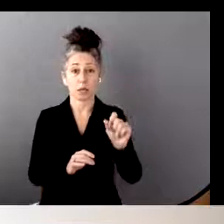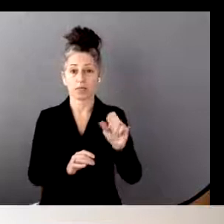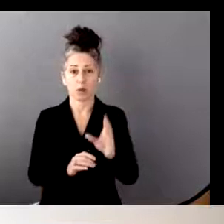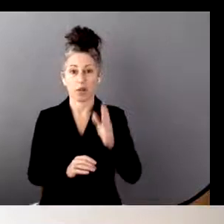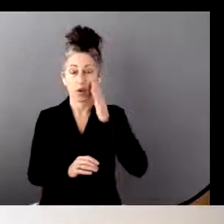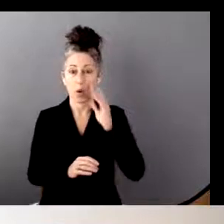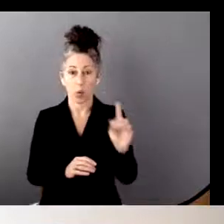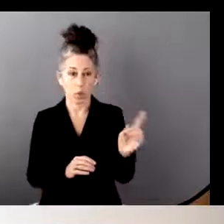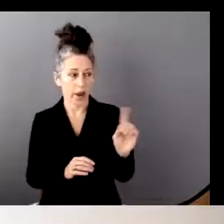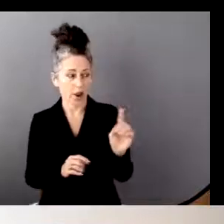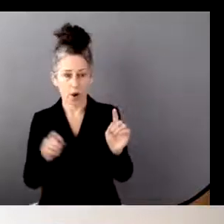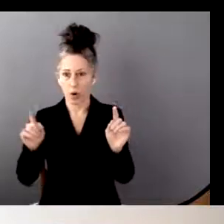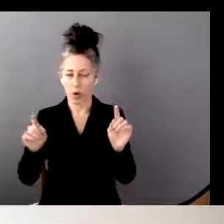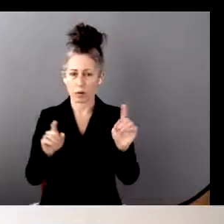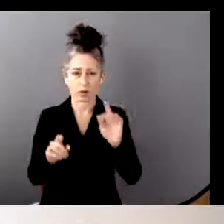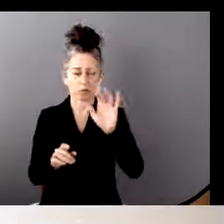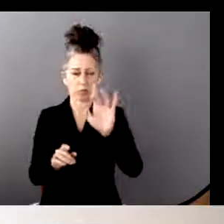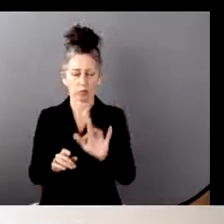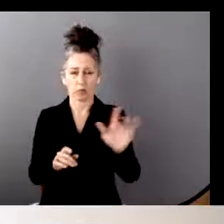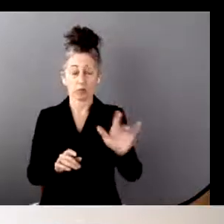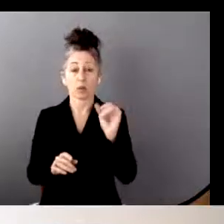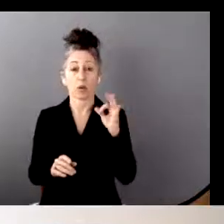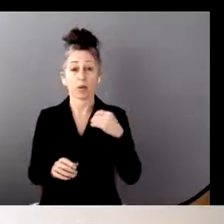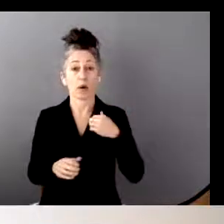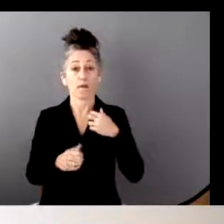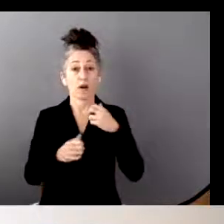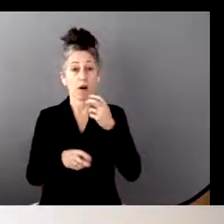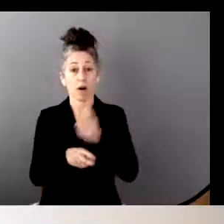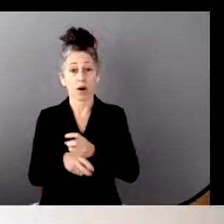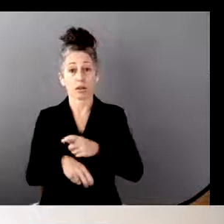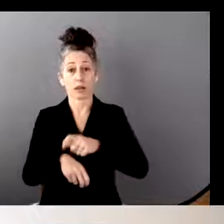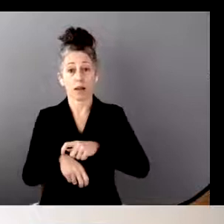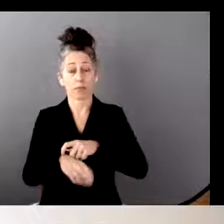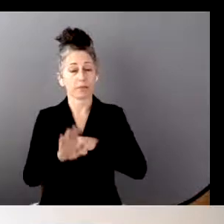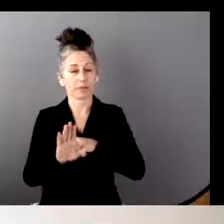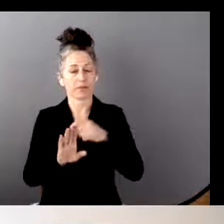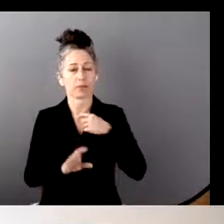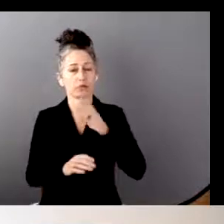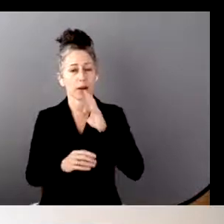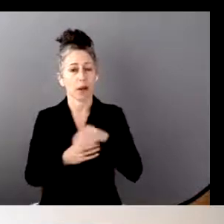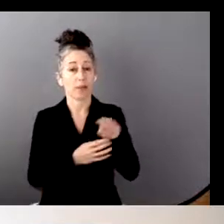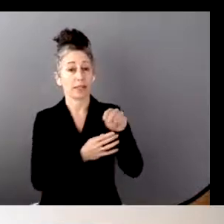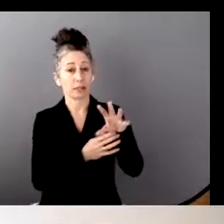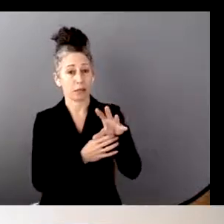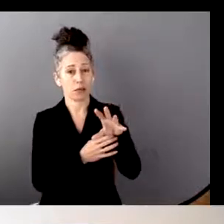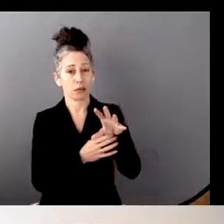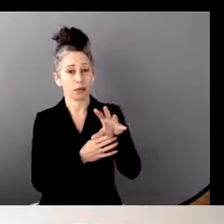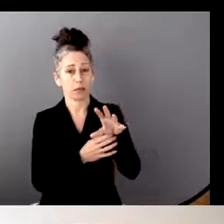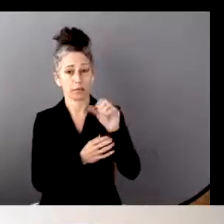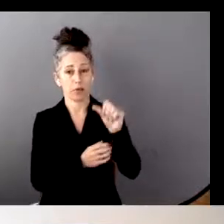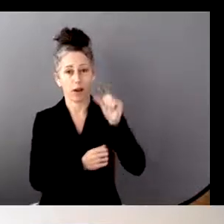It changes randomly. So if you're having trouble hearing, the first thing to do is check to make sure that your audio settings